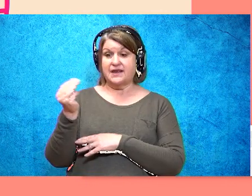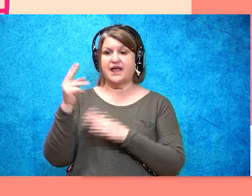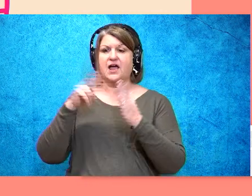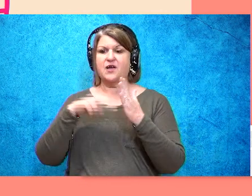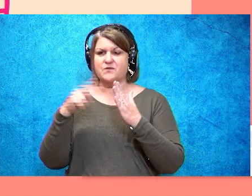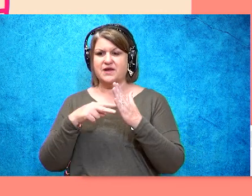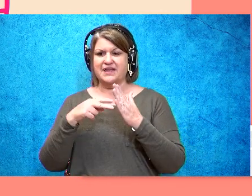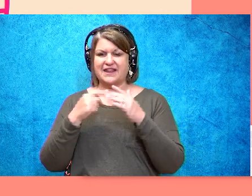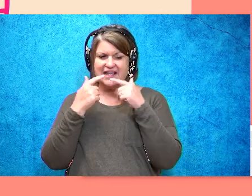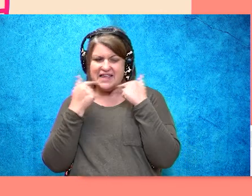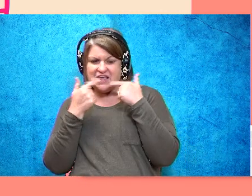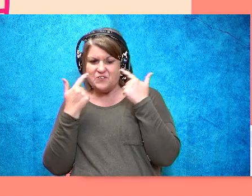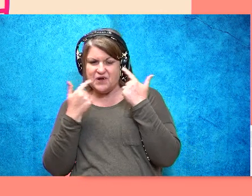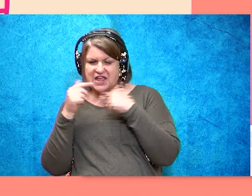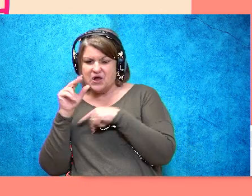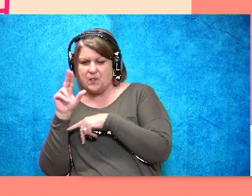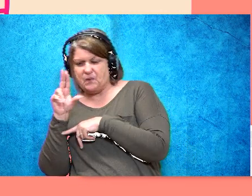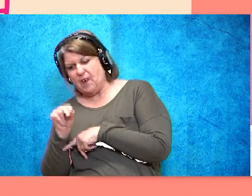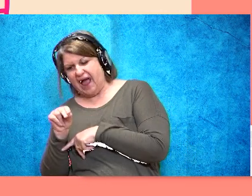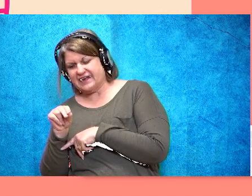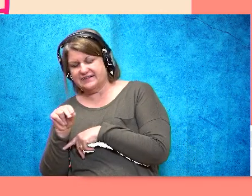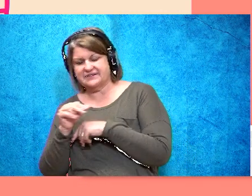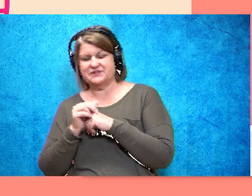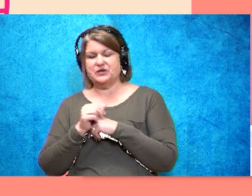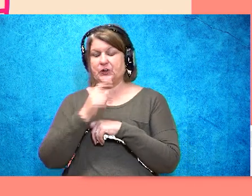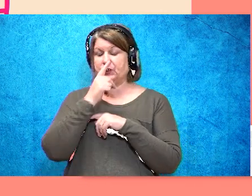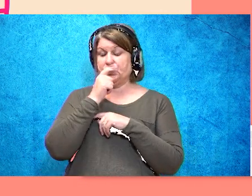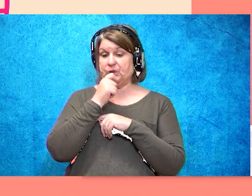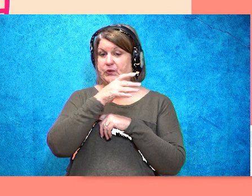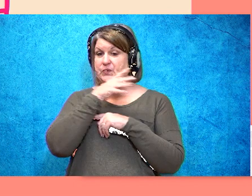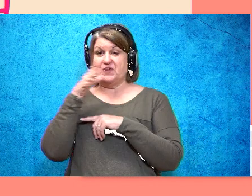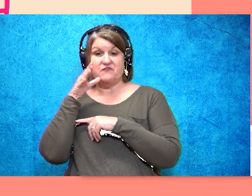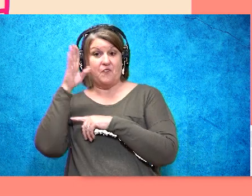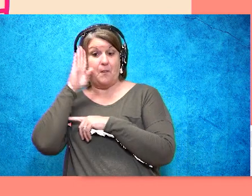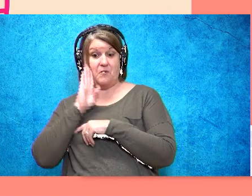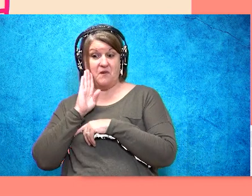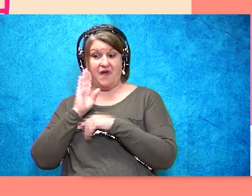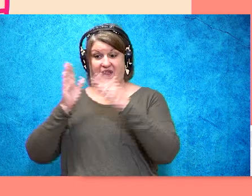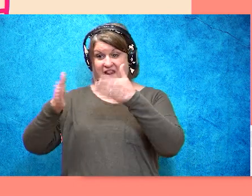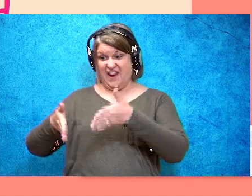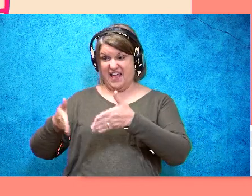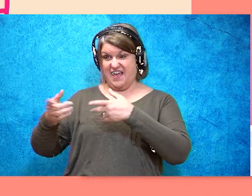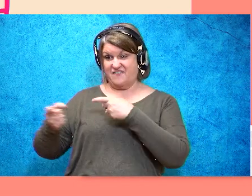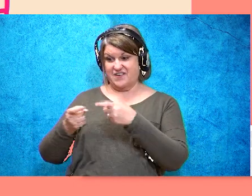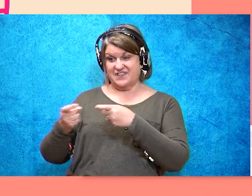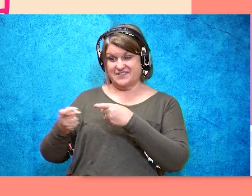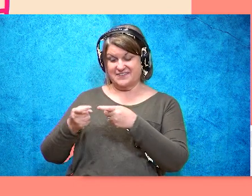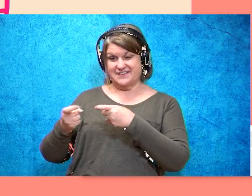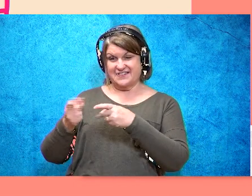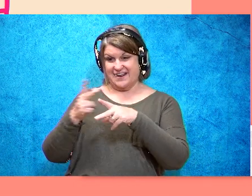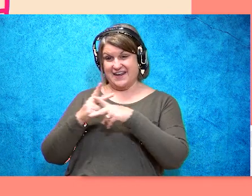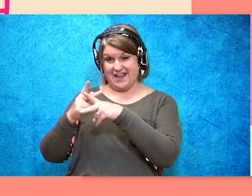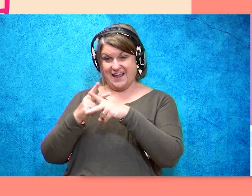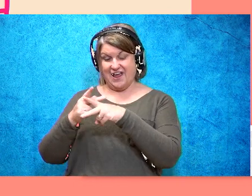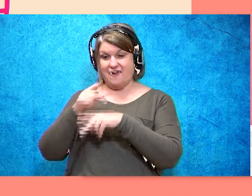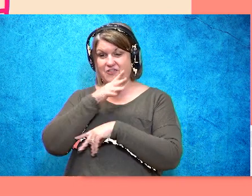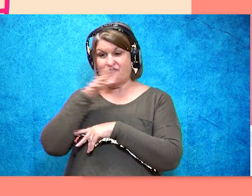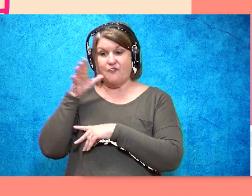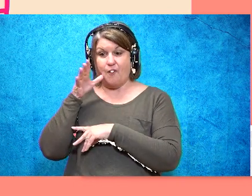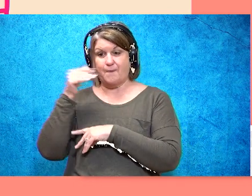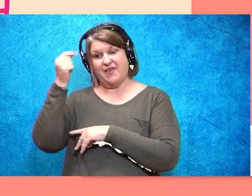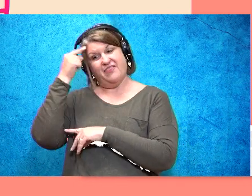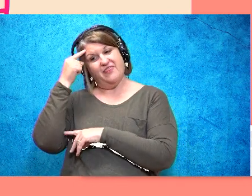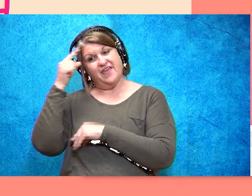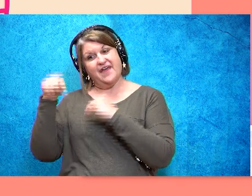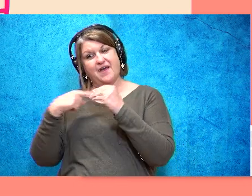Giggle, Giggle, Quack. Who did Farmer Brown leave in charge of the farm? Think about the person or the character